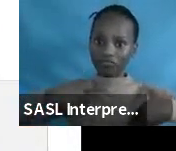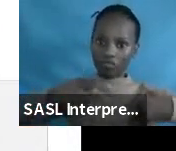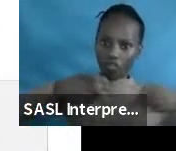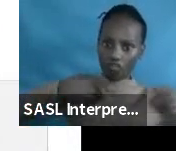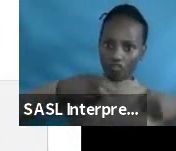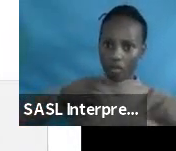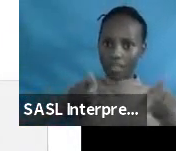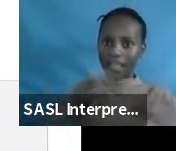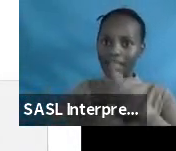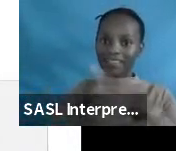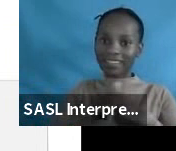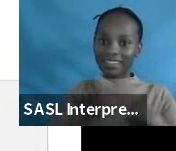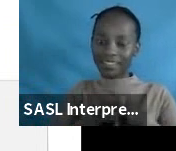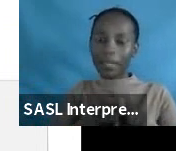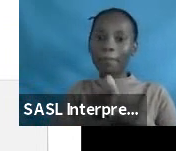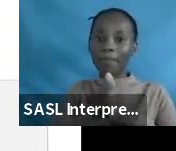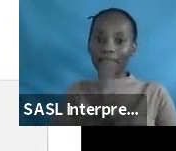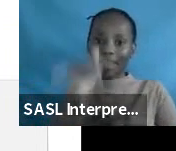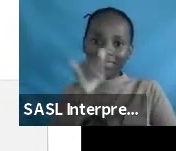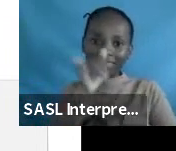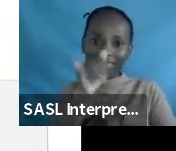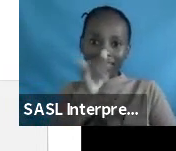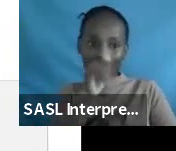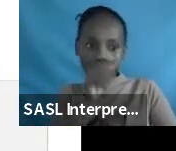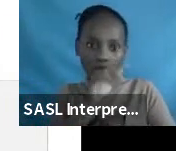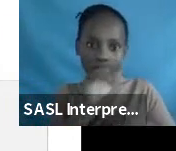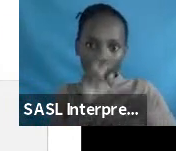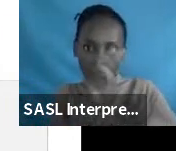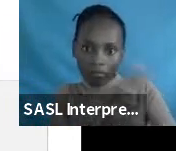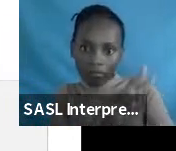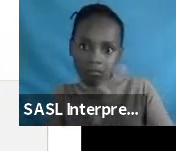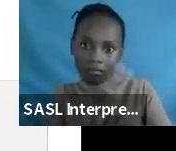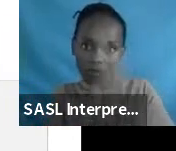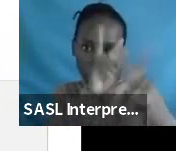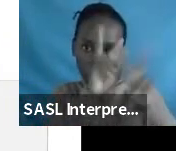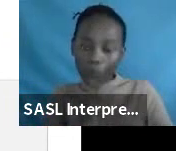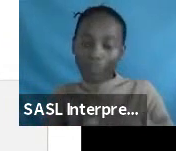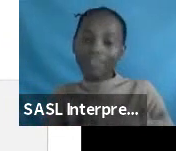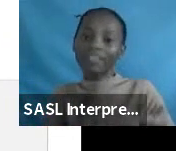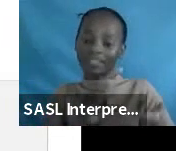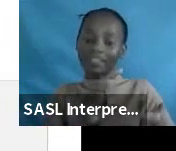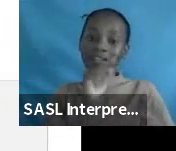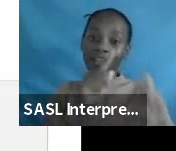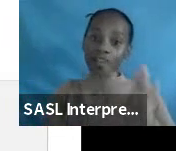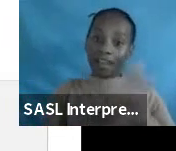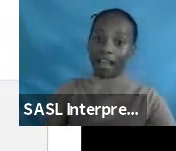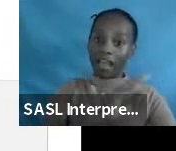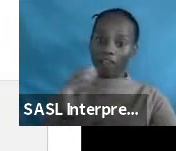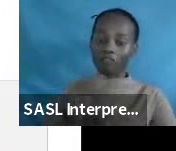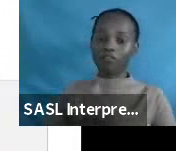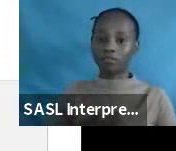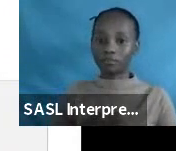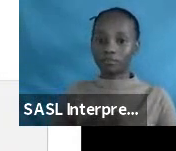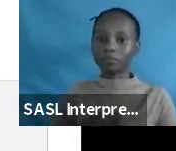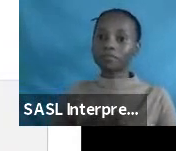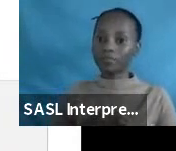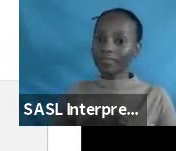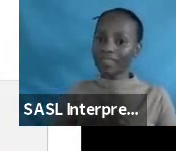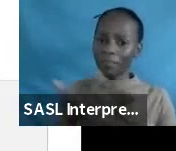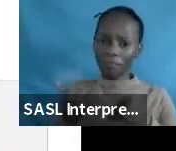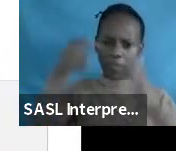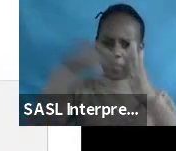such criminal activities, amongst others. Close quotes. I'm not going to go deeper into explaining this because I think